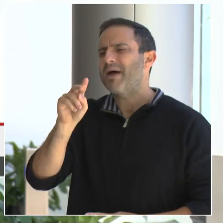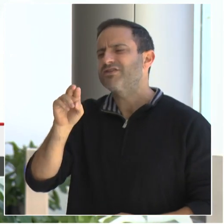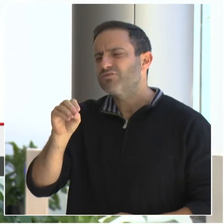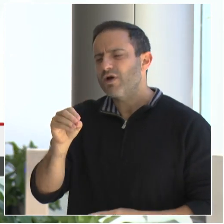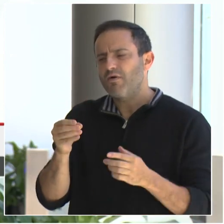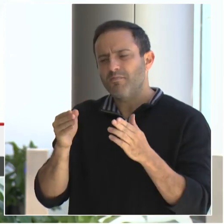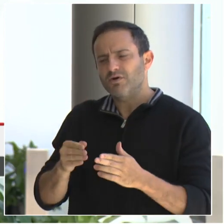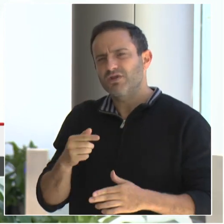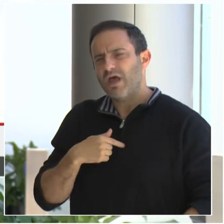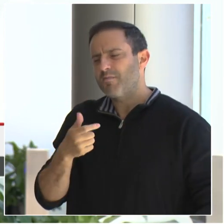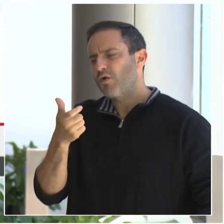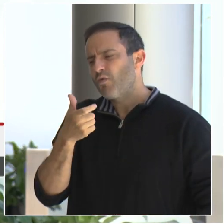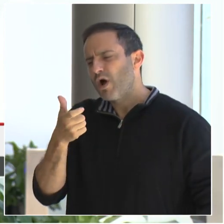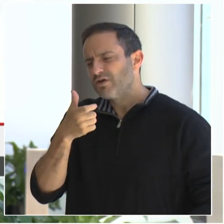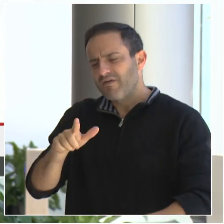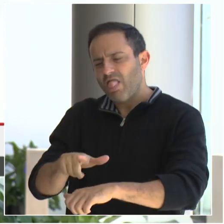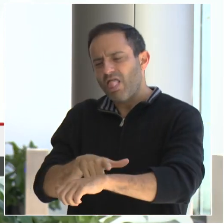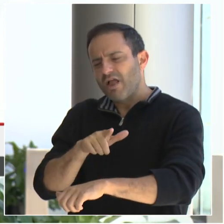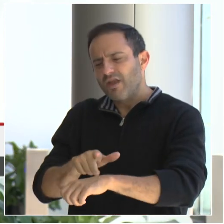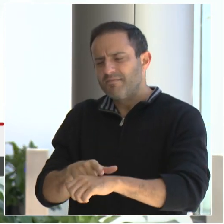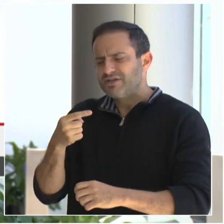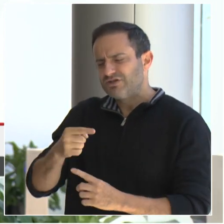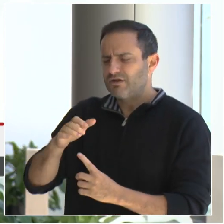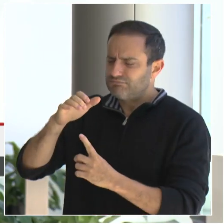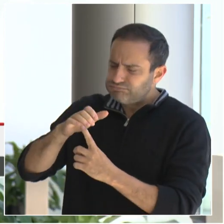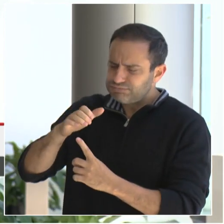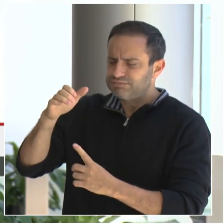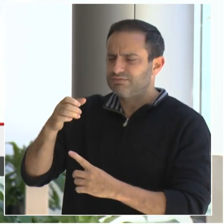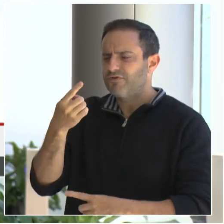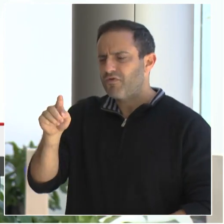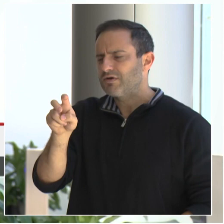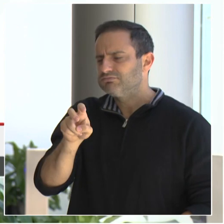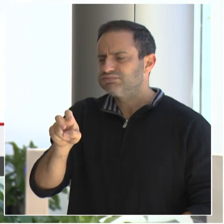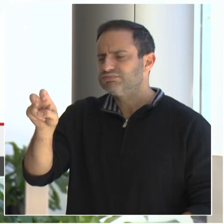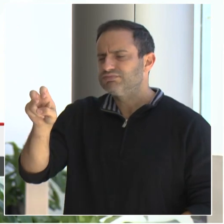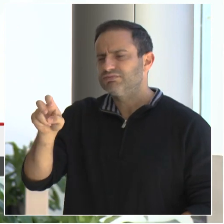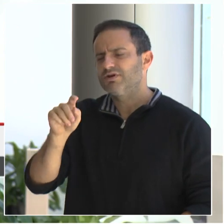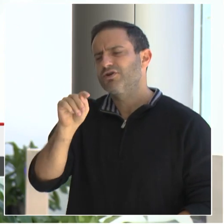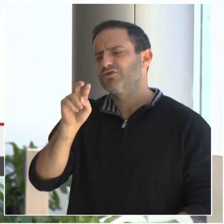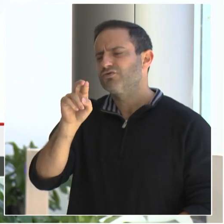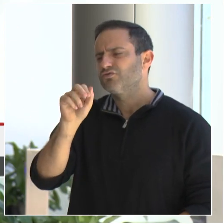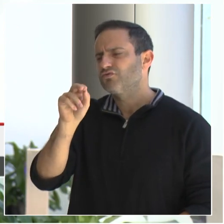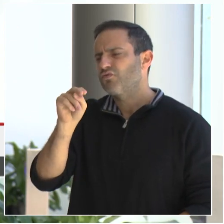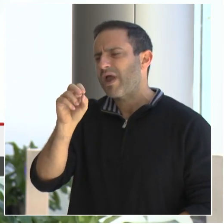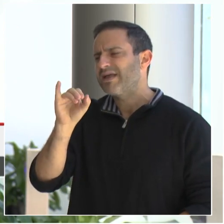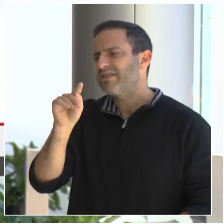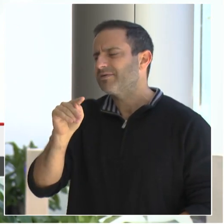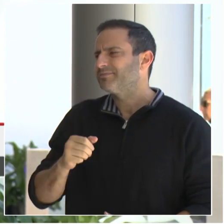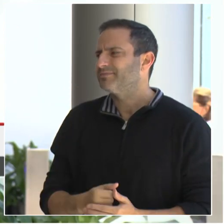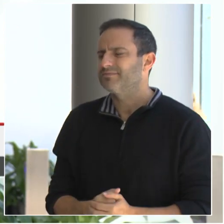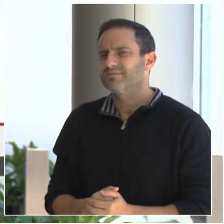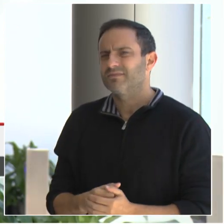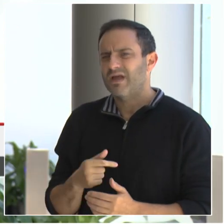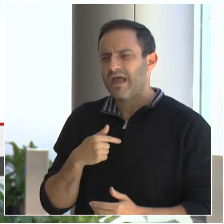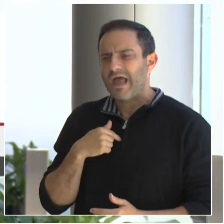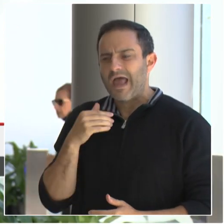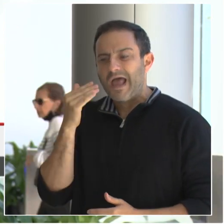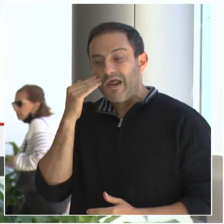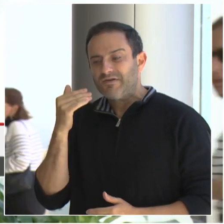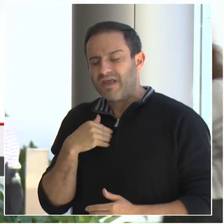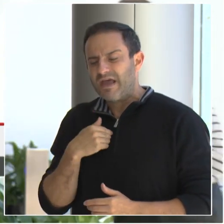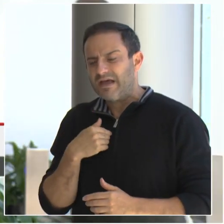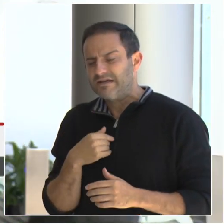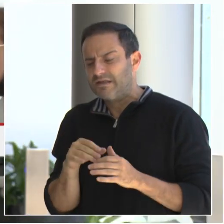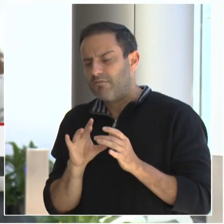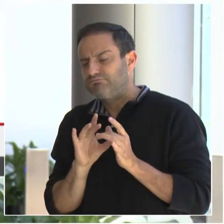watching for years because she's a champion of transit. And that we are very fortunate and honored to have. And I know she has to make a few remarks and